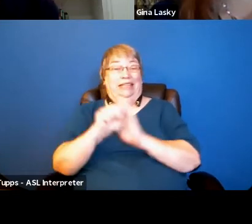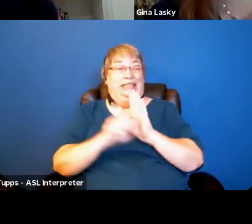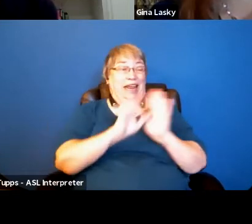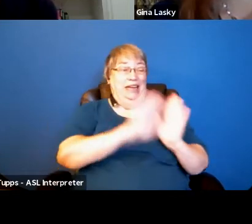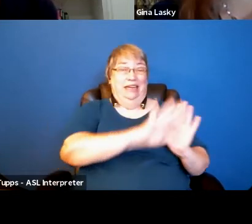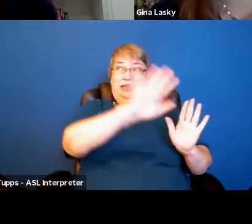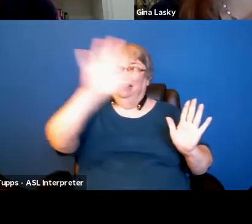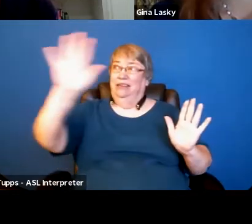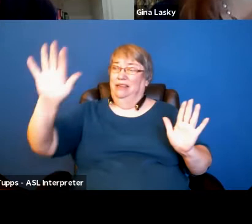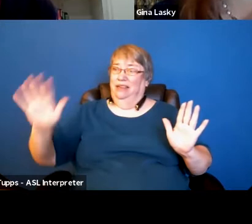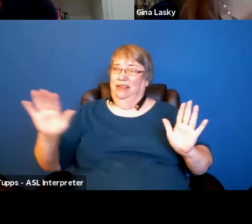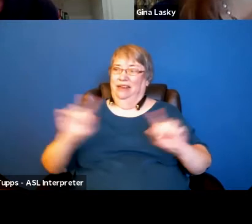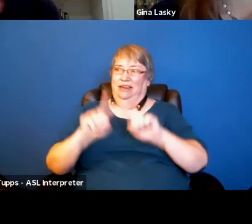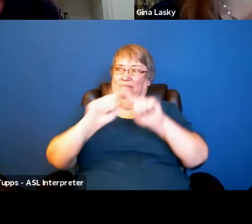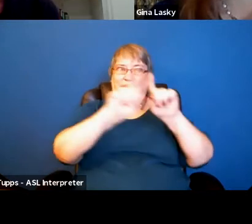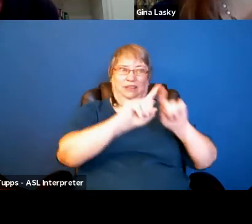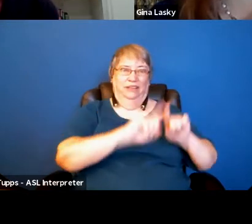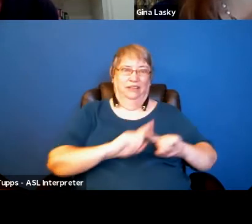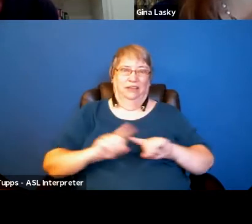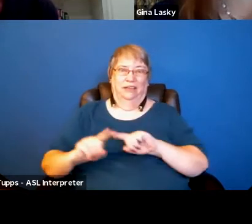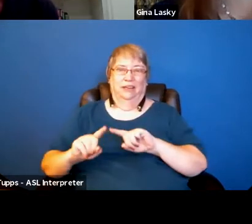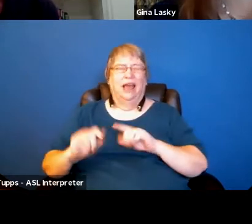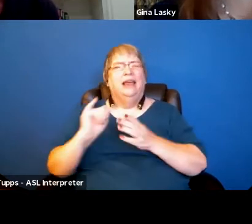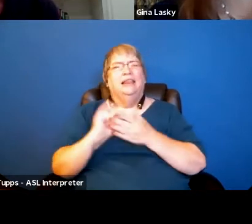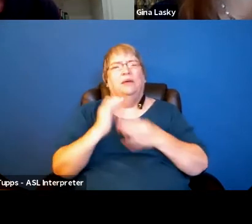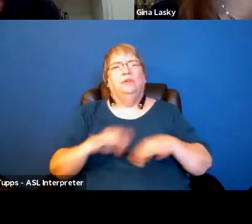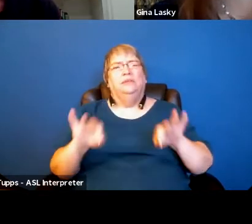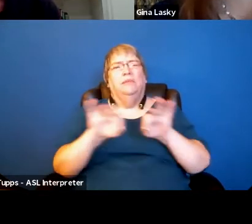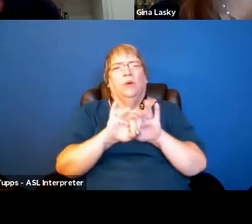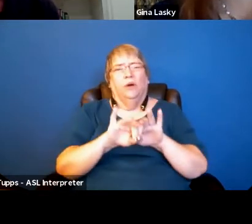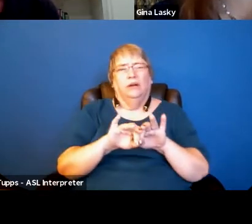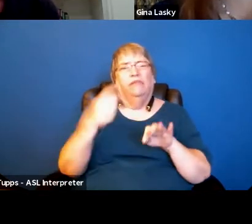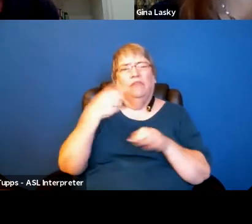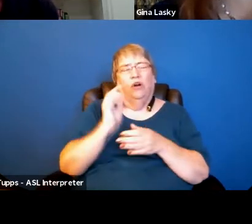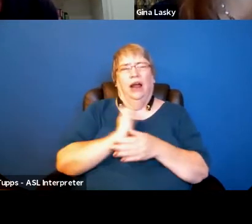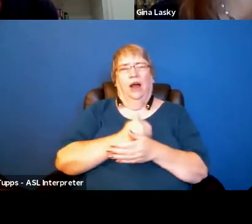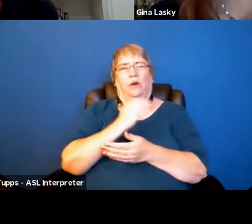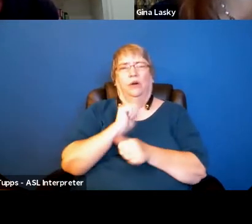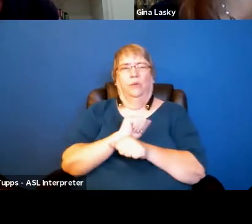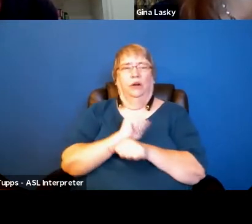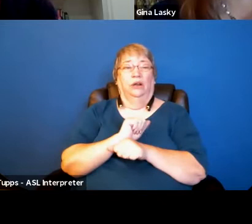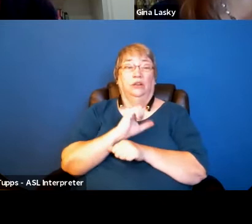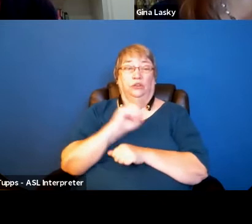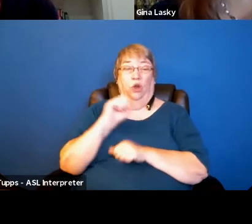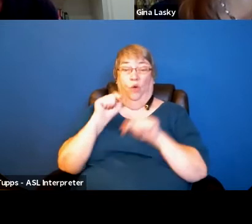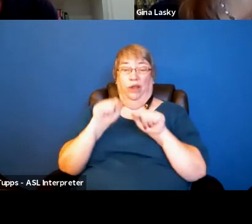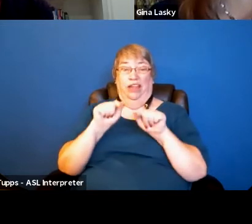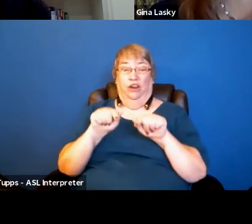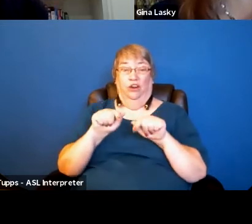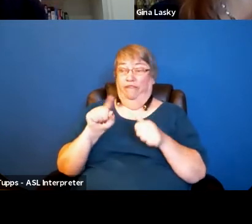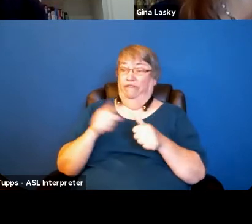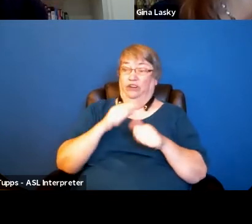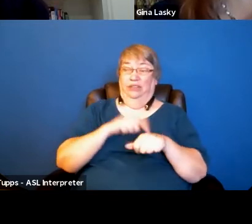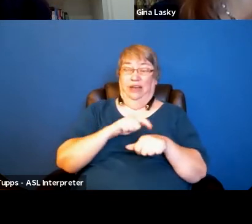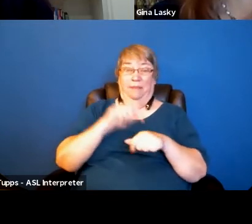And this regional assessment was really important part of the work that we did. So here, for the first time in this table,